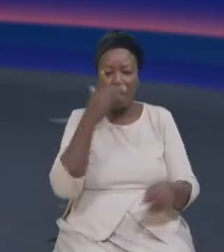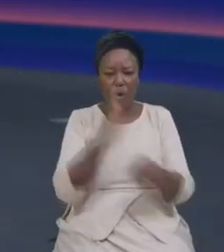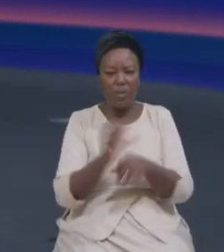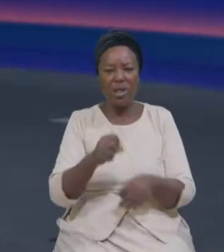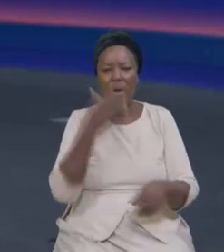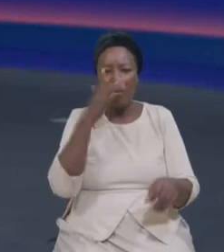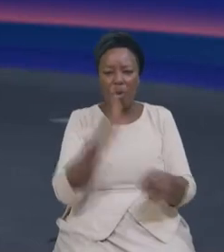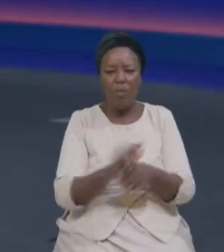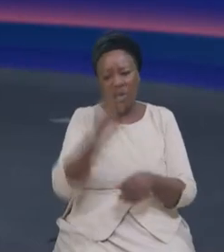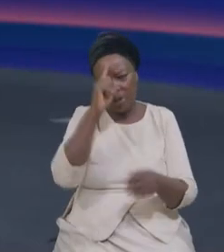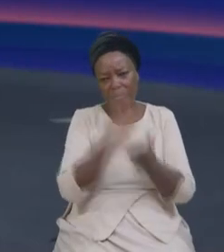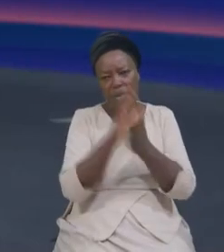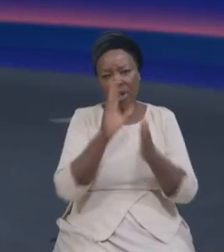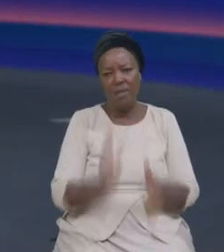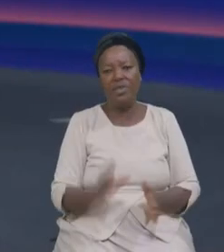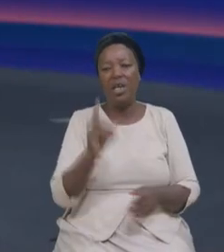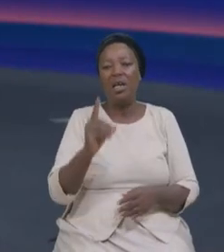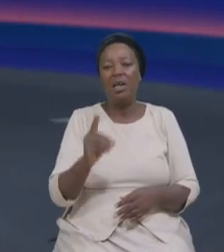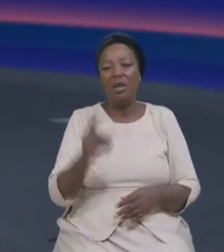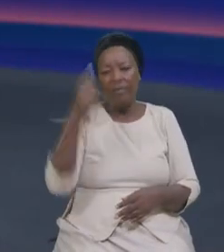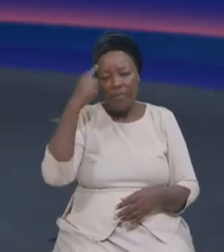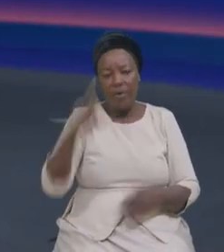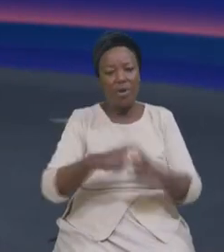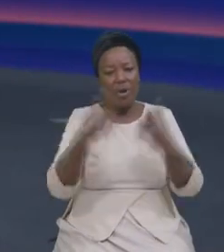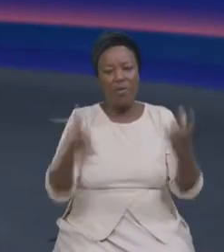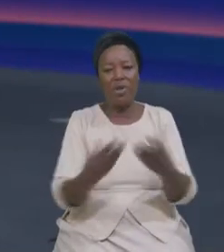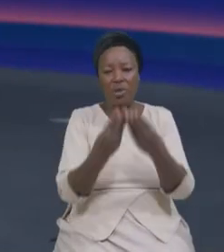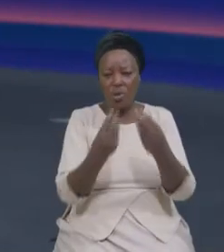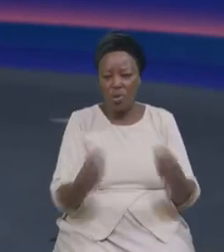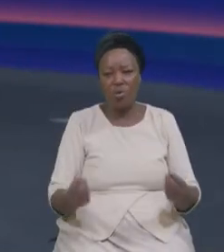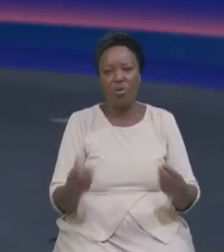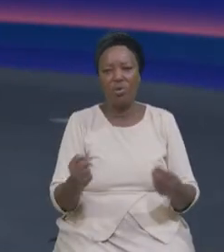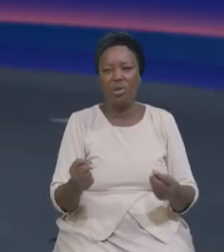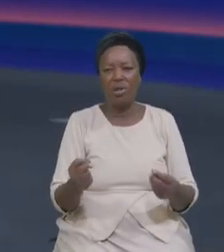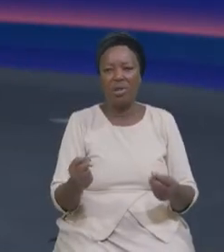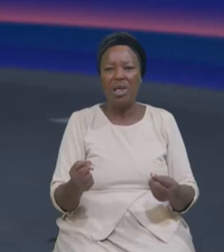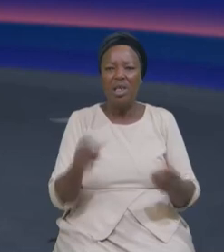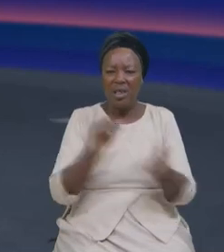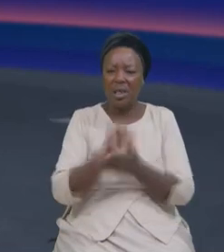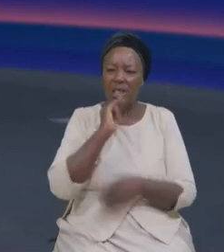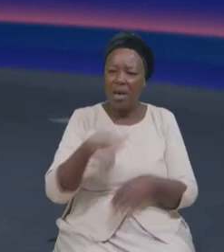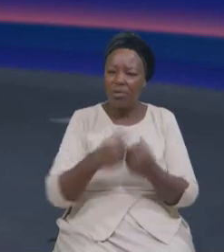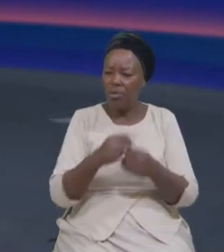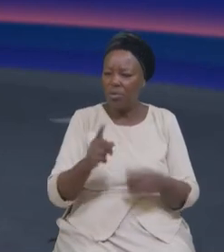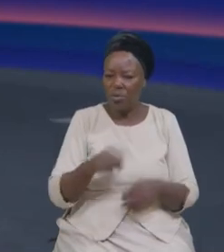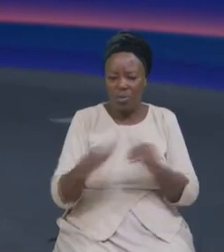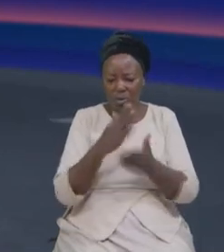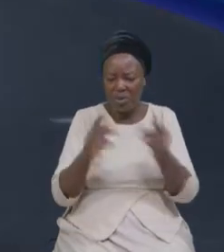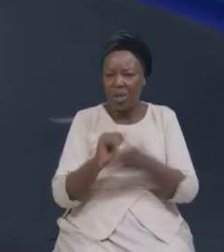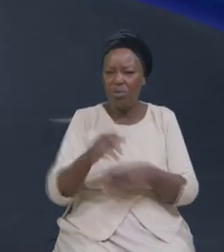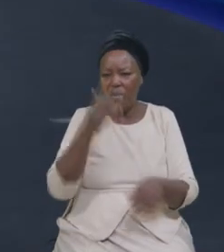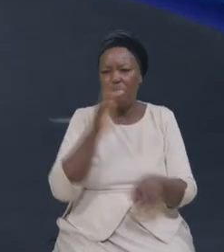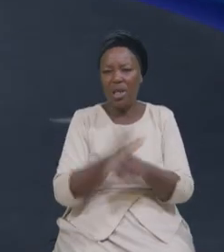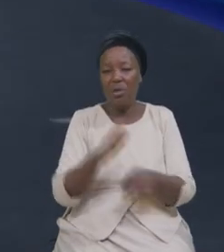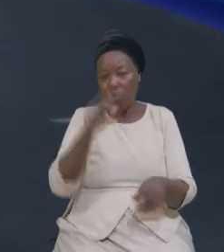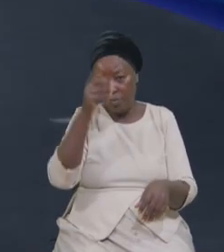Promises believed for manifold solutions. All you have to do is to believe the promise. The promise